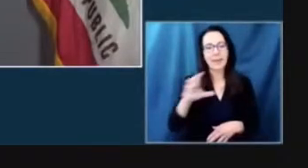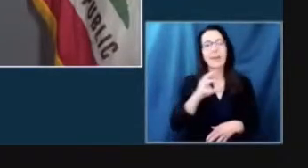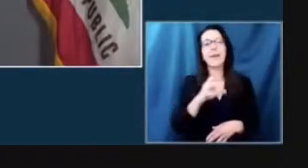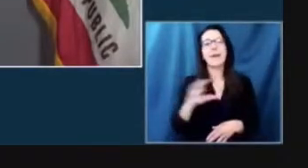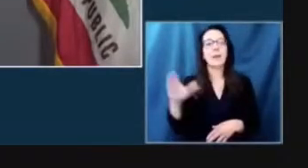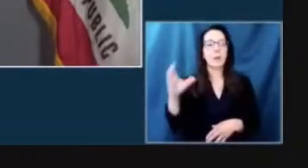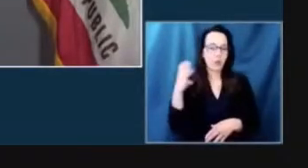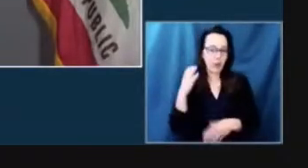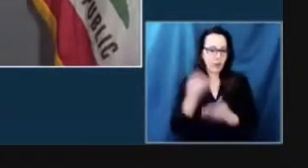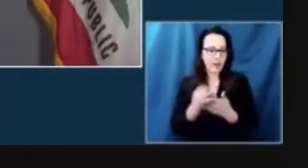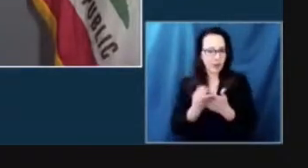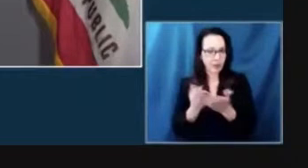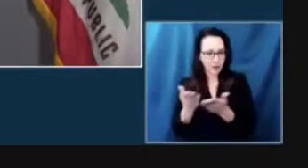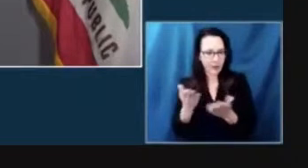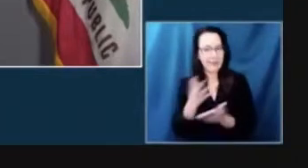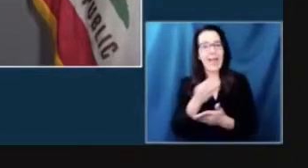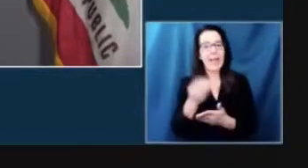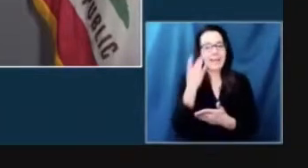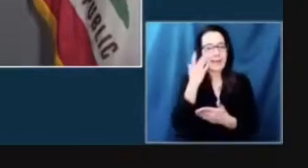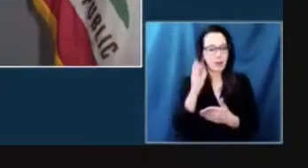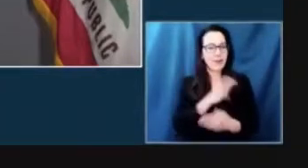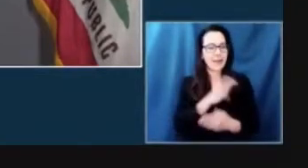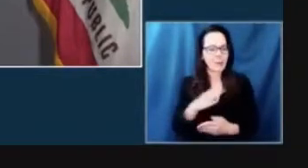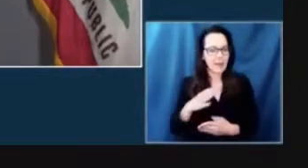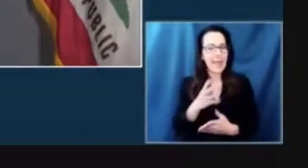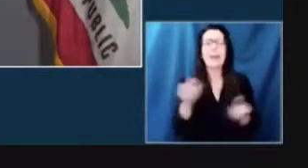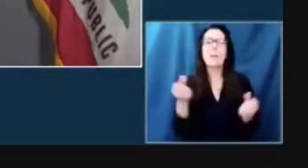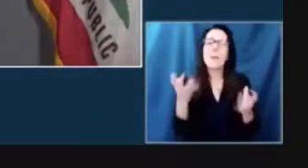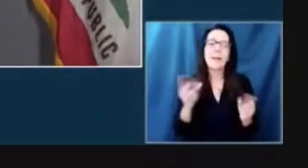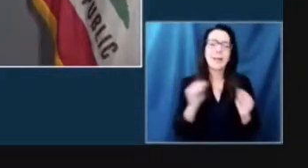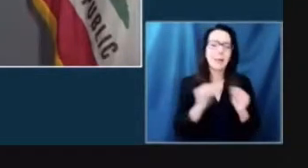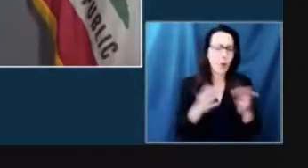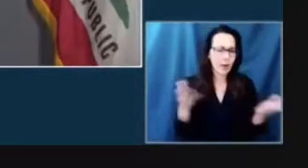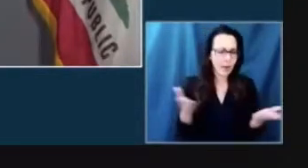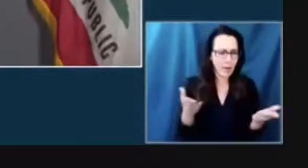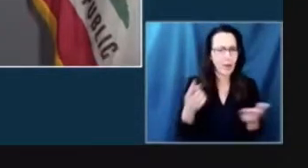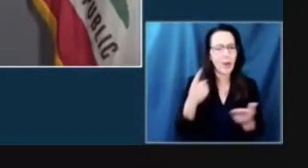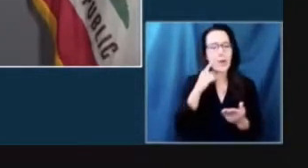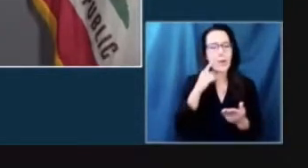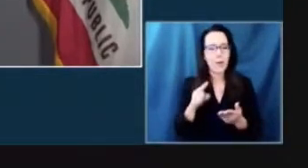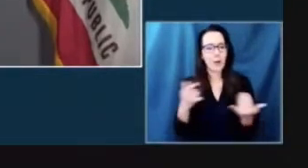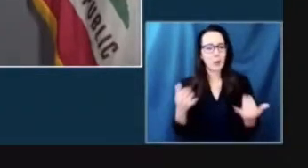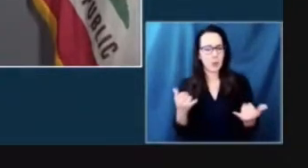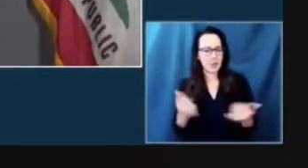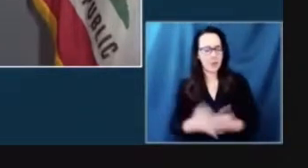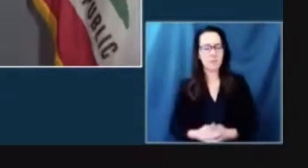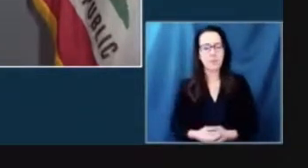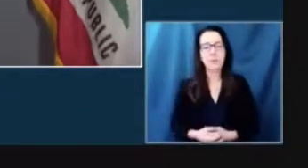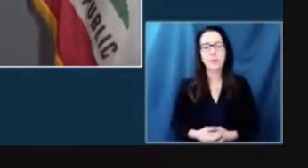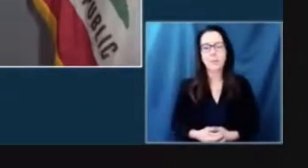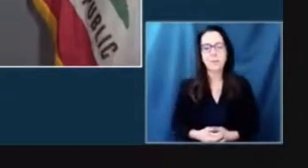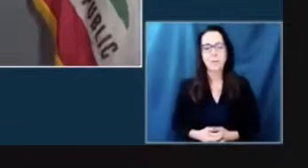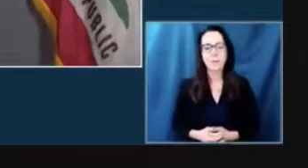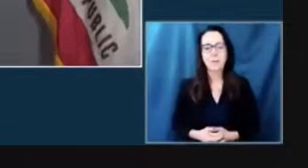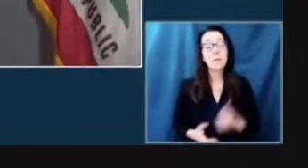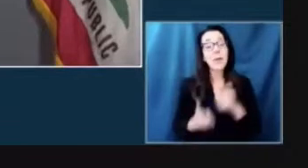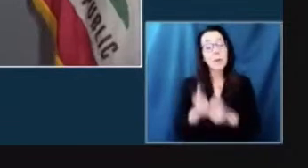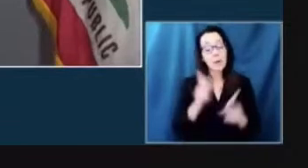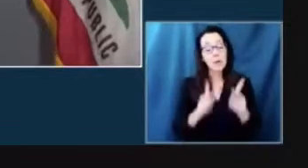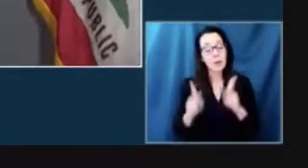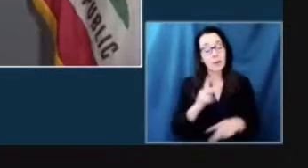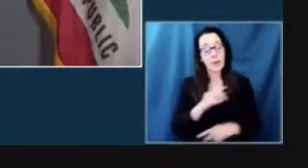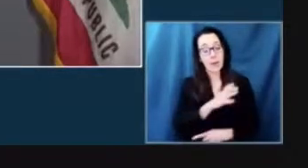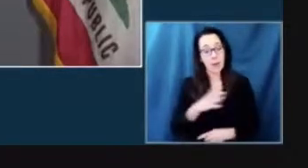and the Intelligence Committee. Many more are here for the proceedings. And a majority in the Congress, which